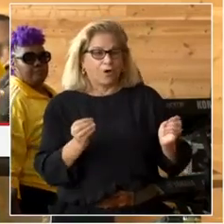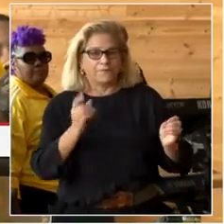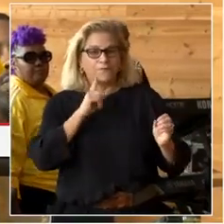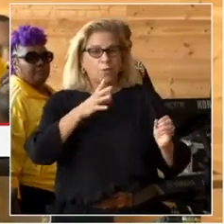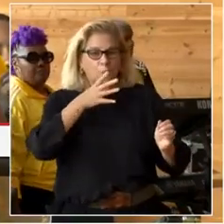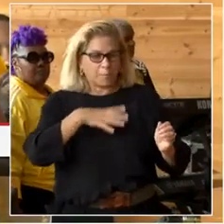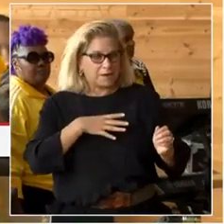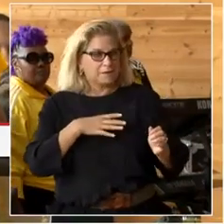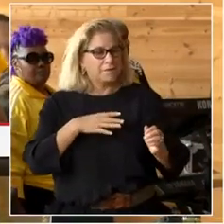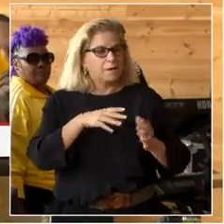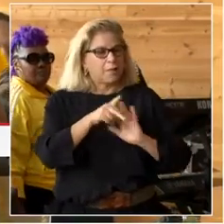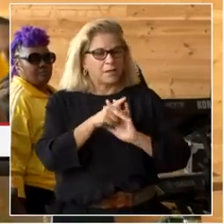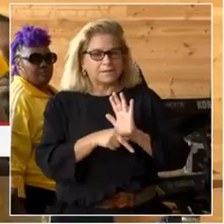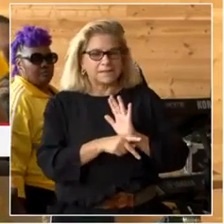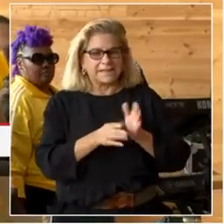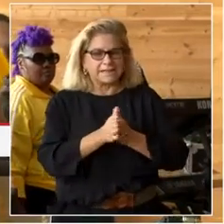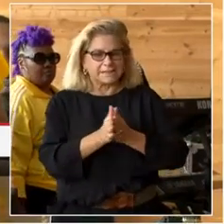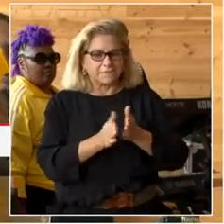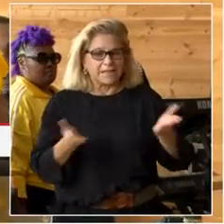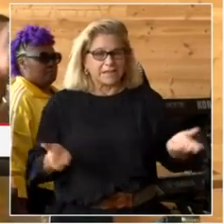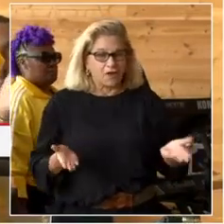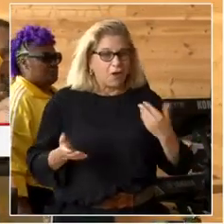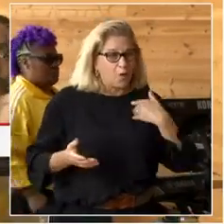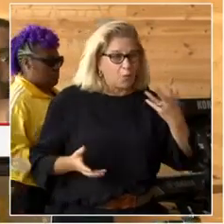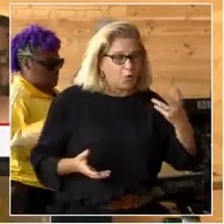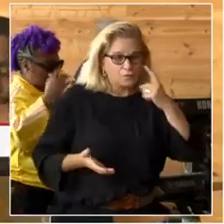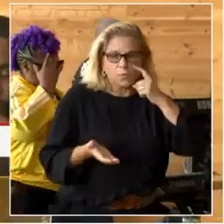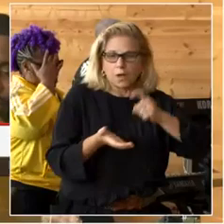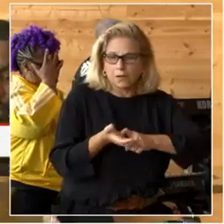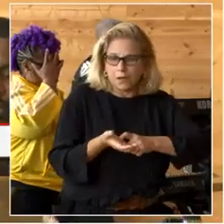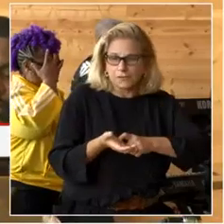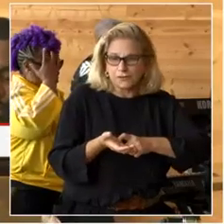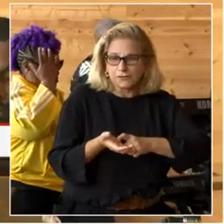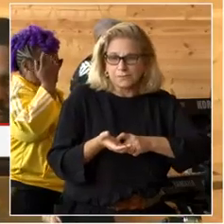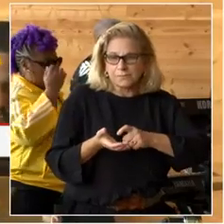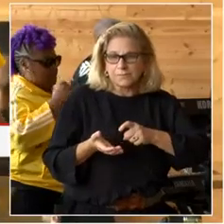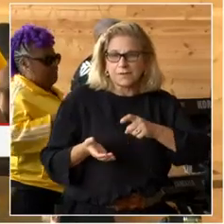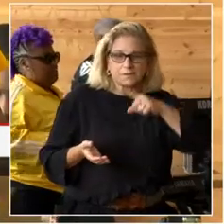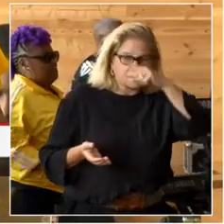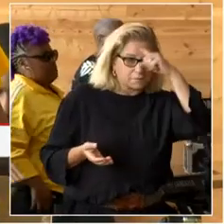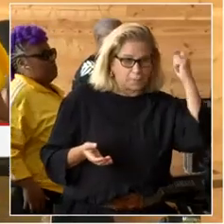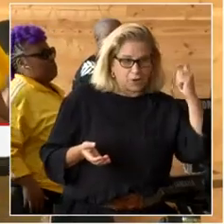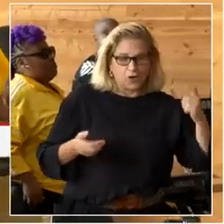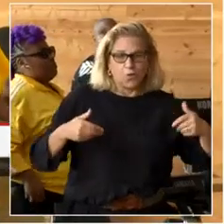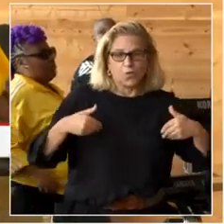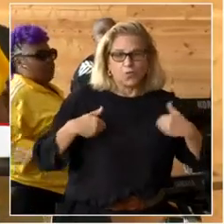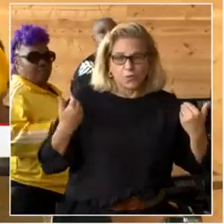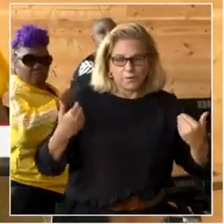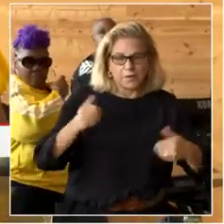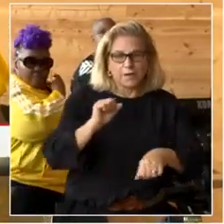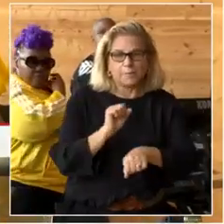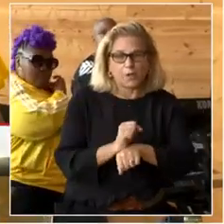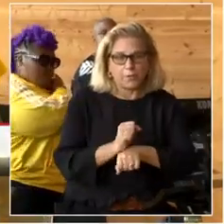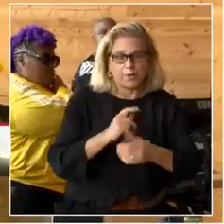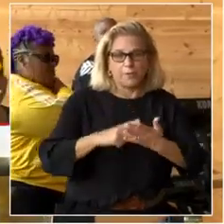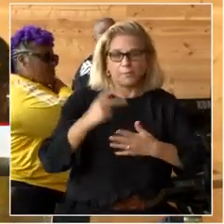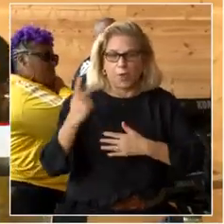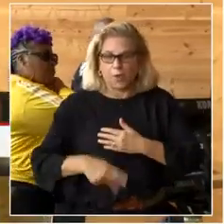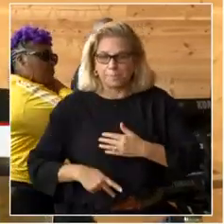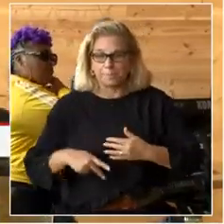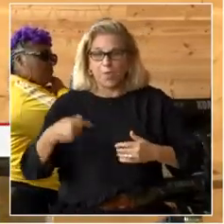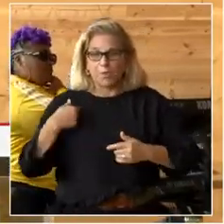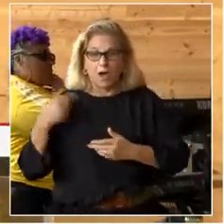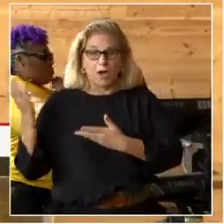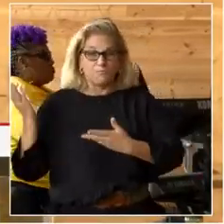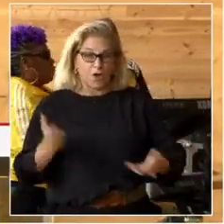young people. So I want to acknowledge our work with this summer's youth employment program that we had to bring our entrepreneurs like